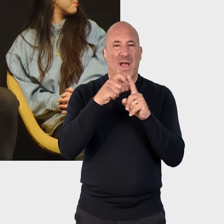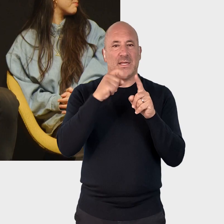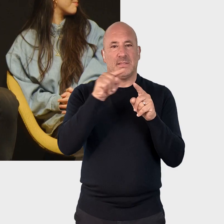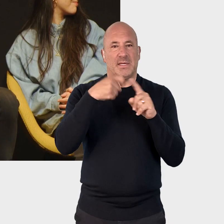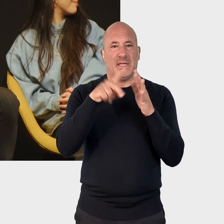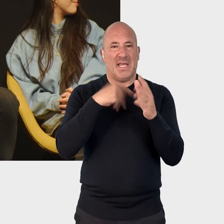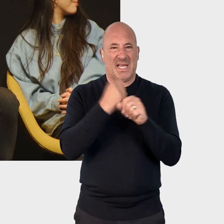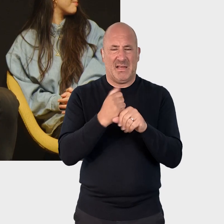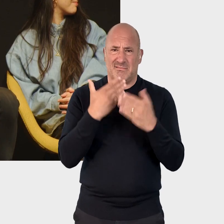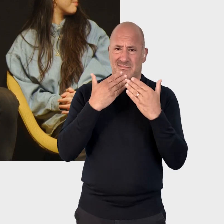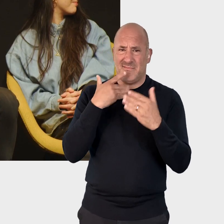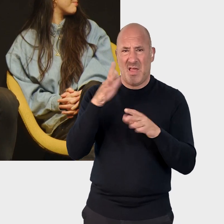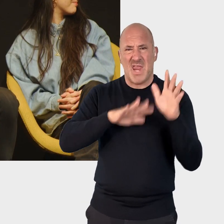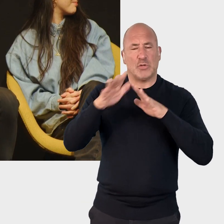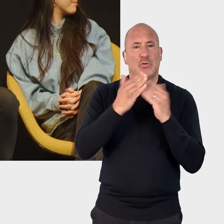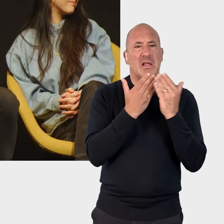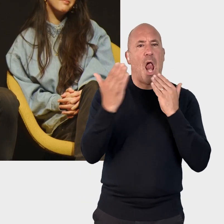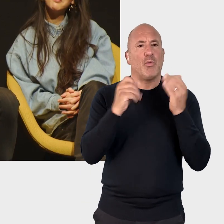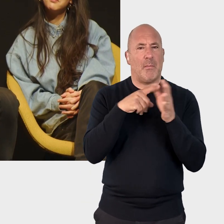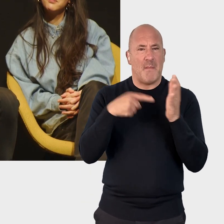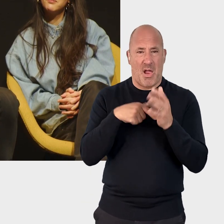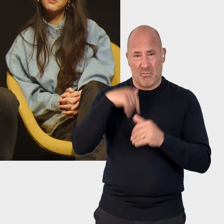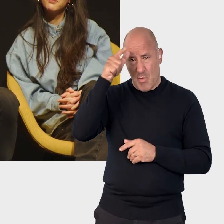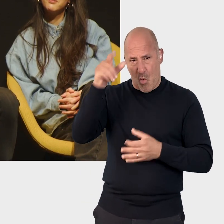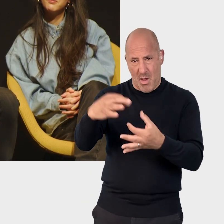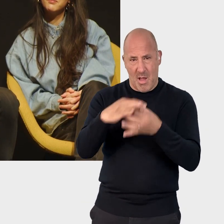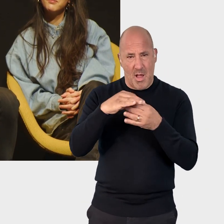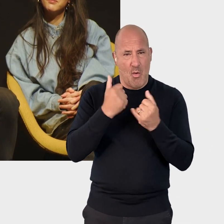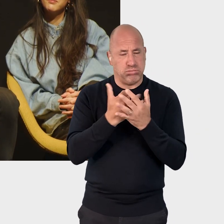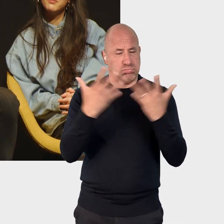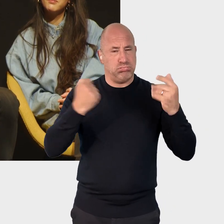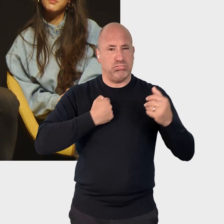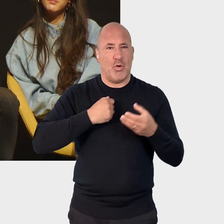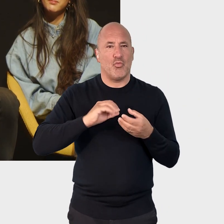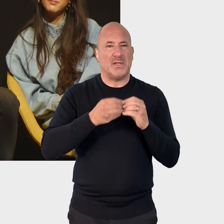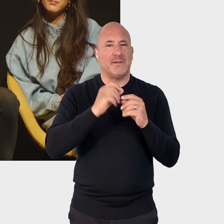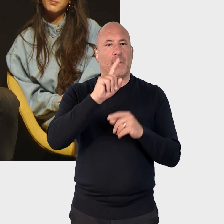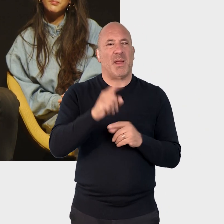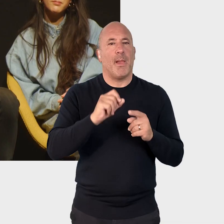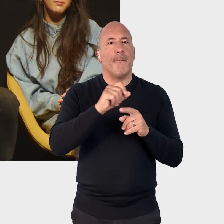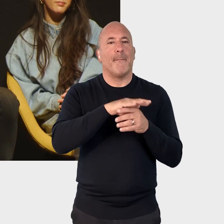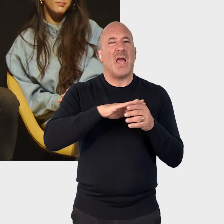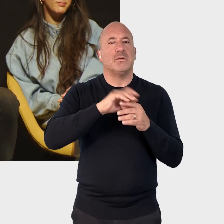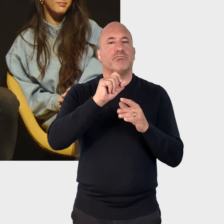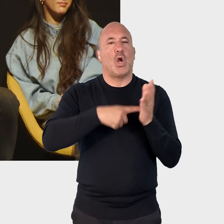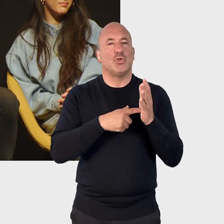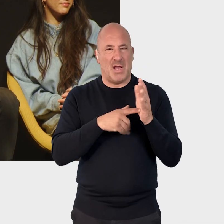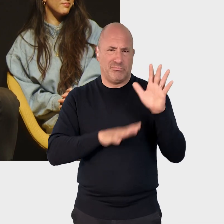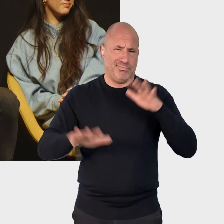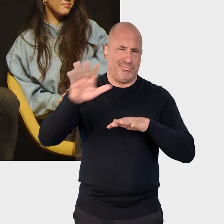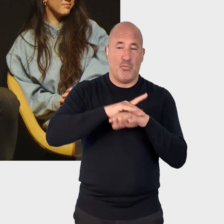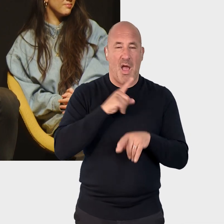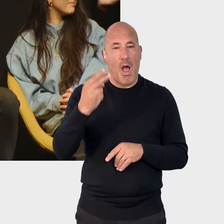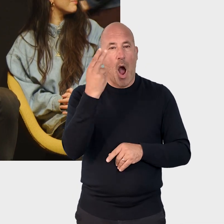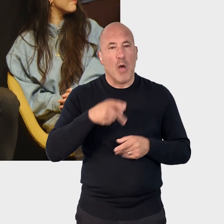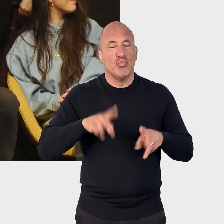Lloyd-King. Thank you very much, Beth, from the National Gallery, who we know have been working with a lot of our Creative People and